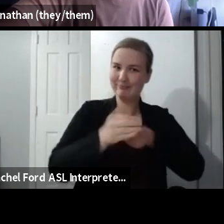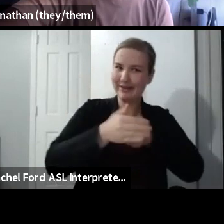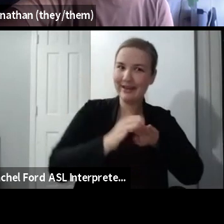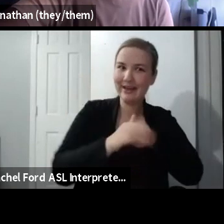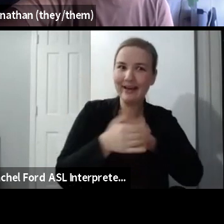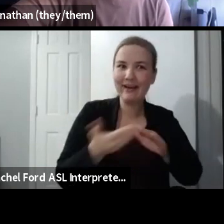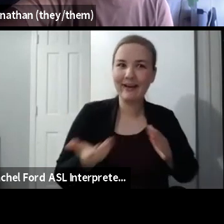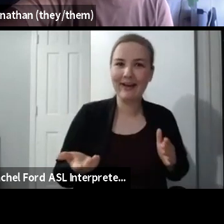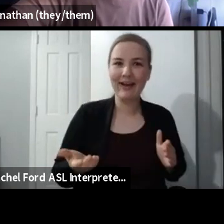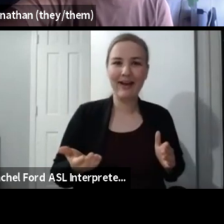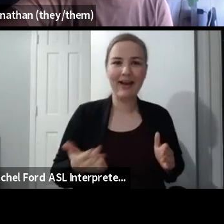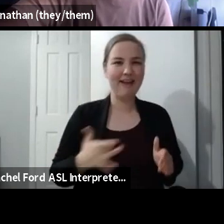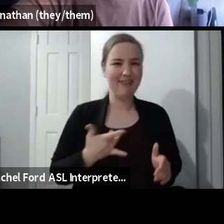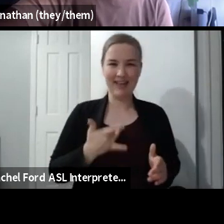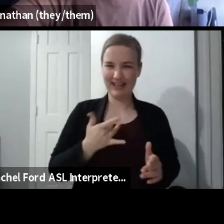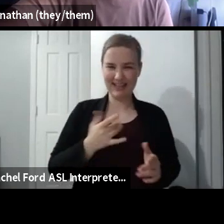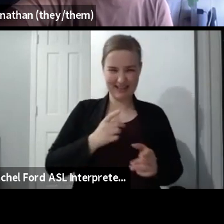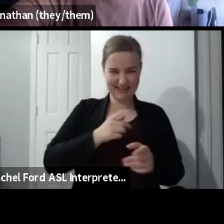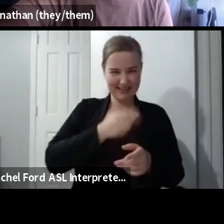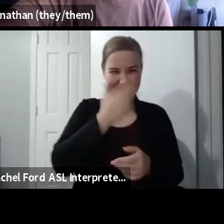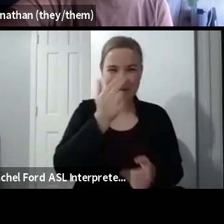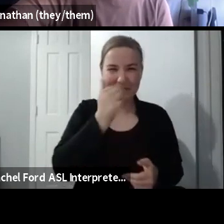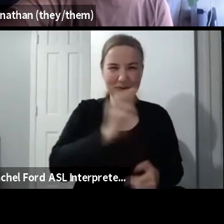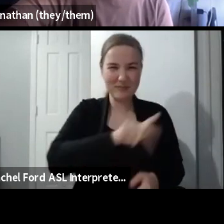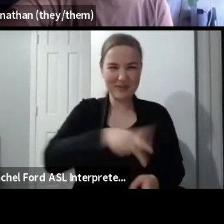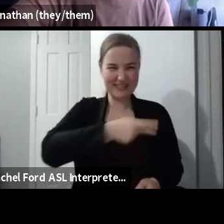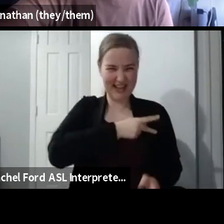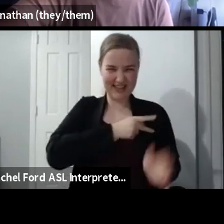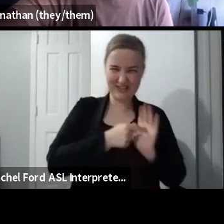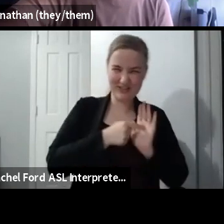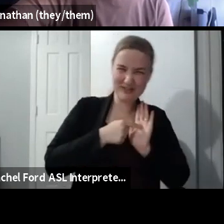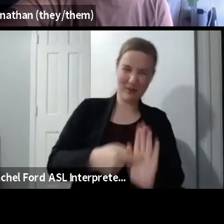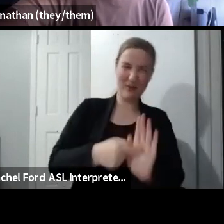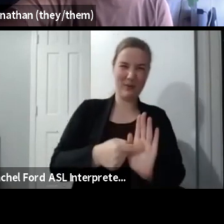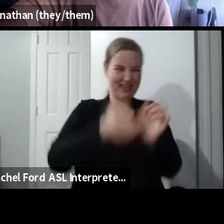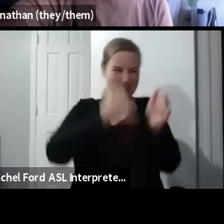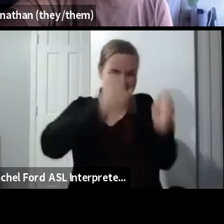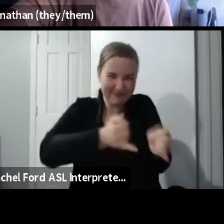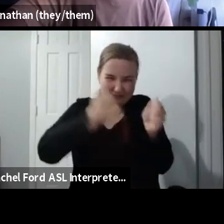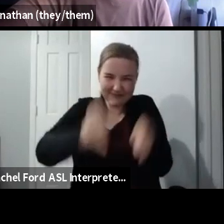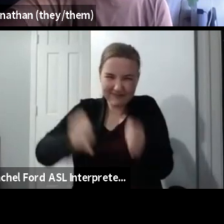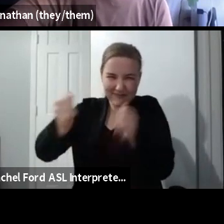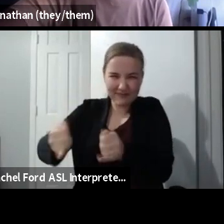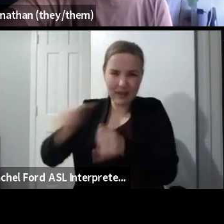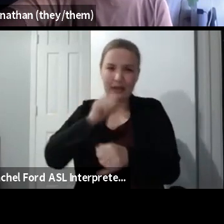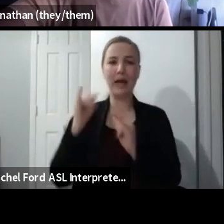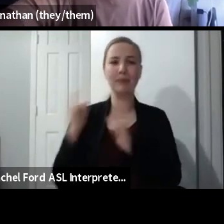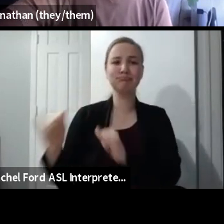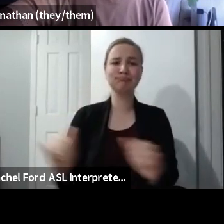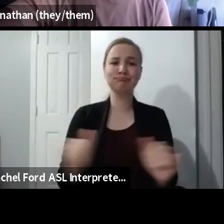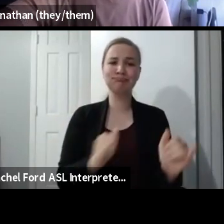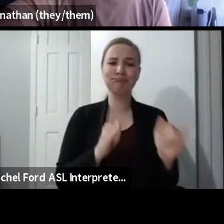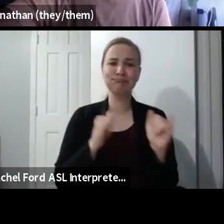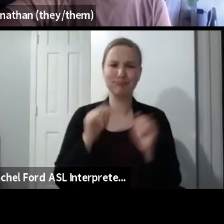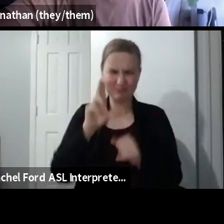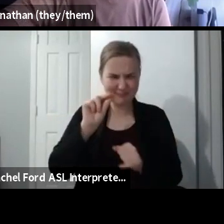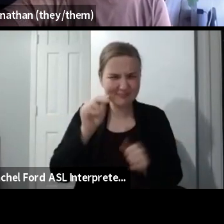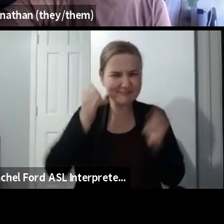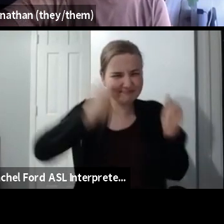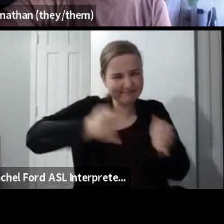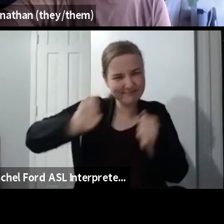so much humor and personality and individualism in that. That's what I like.